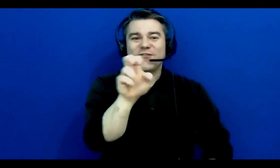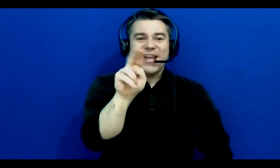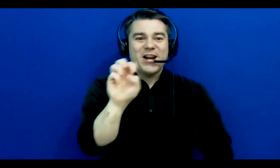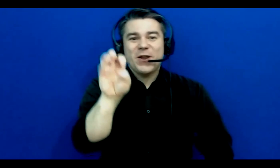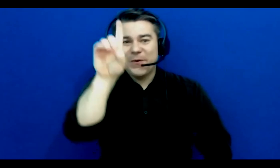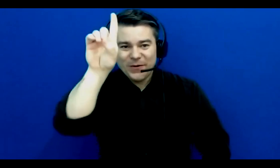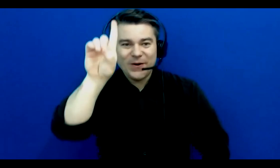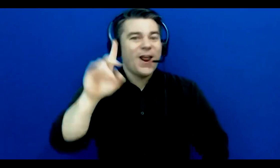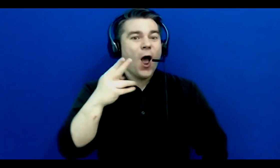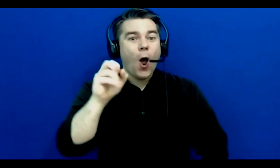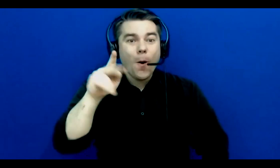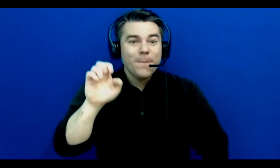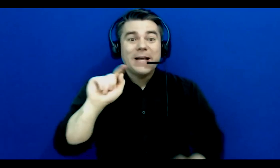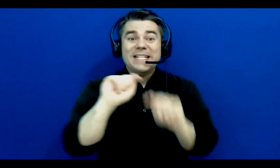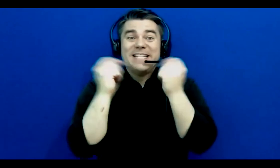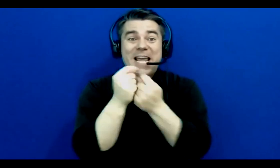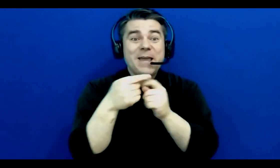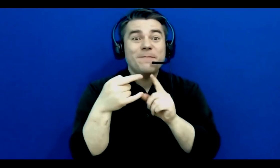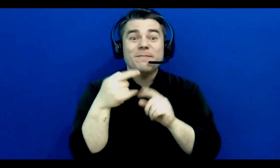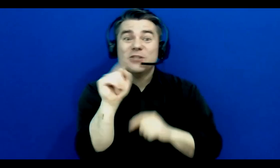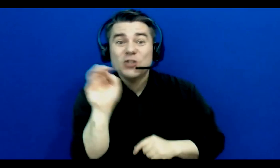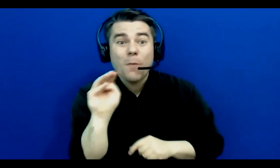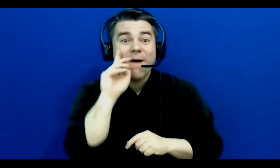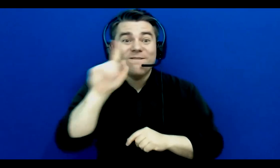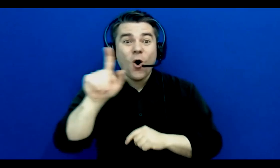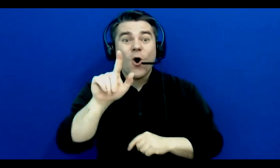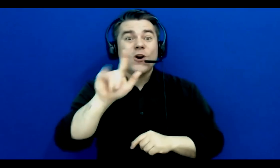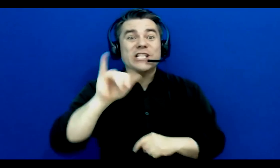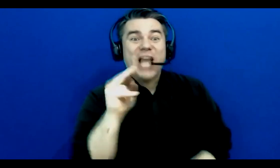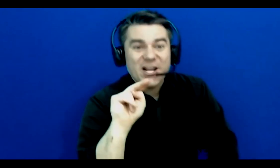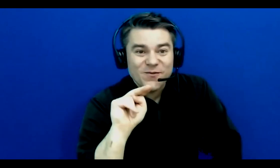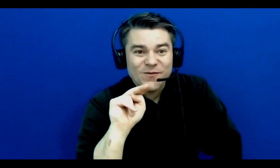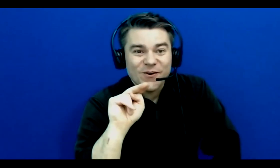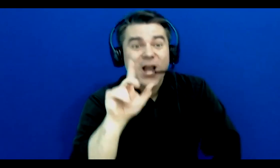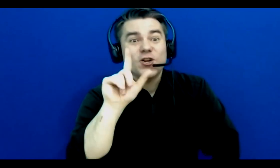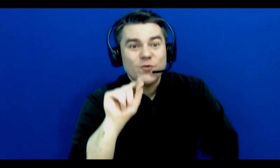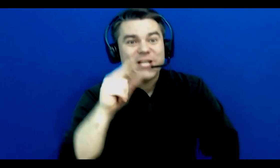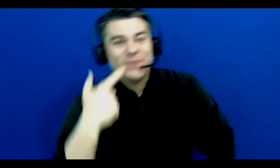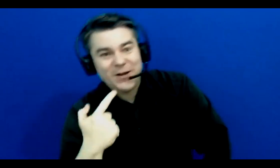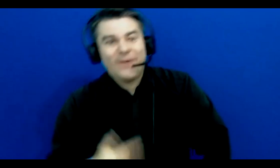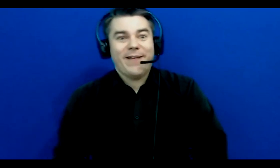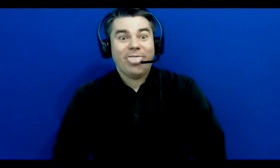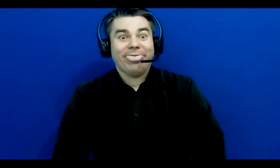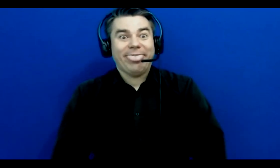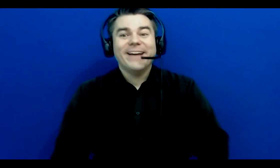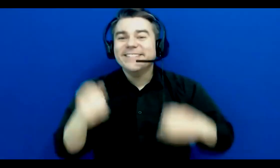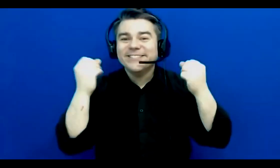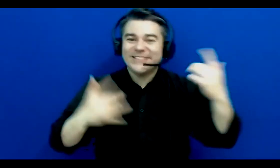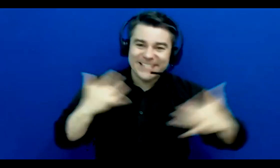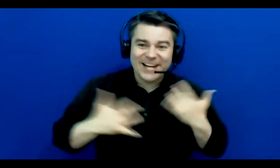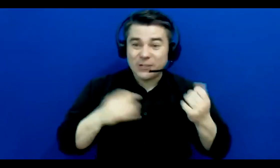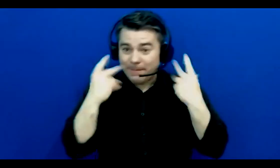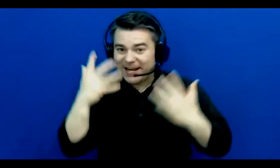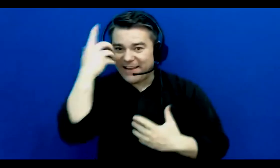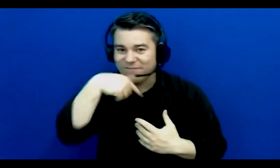Team Zoom in January 2021. So exciting. So many faces on here. I can tell